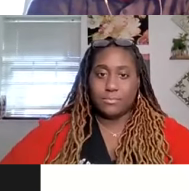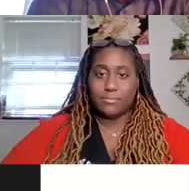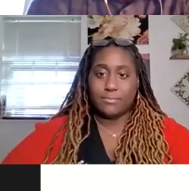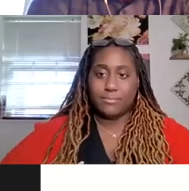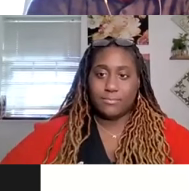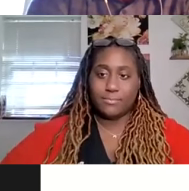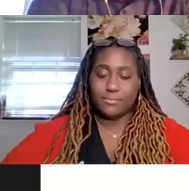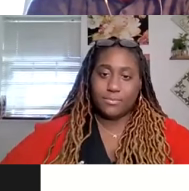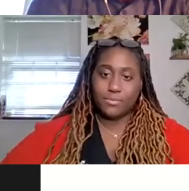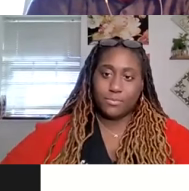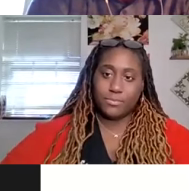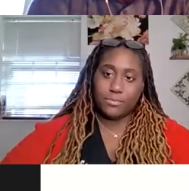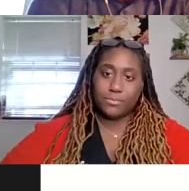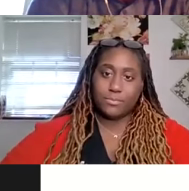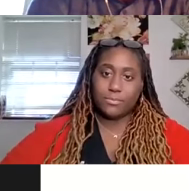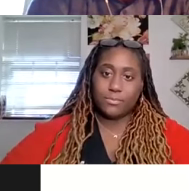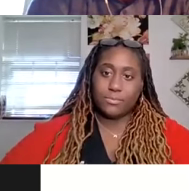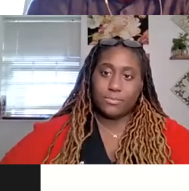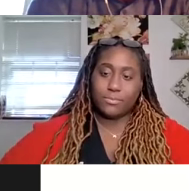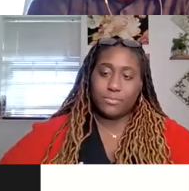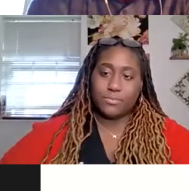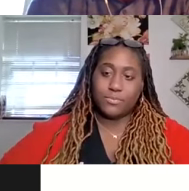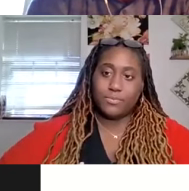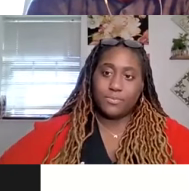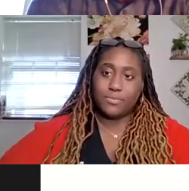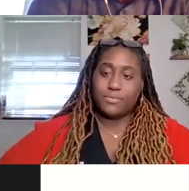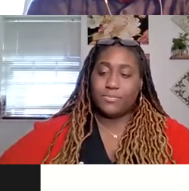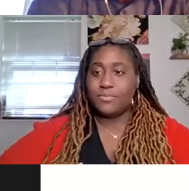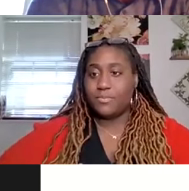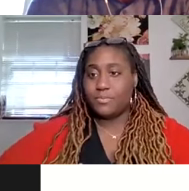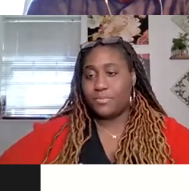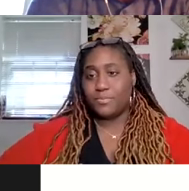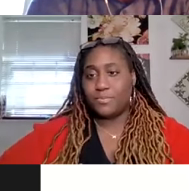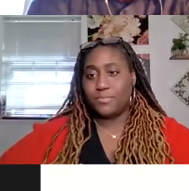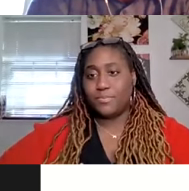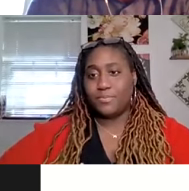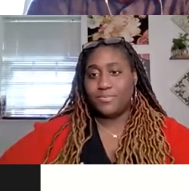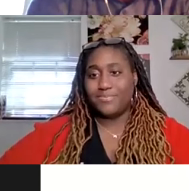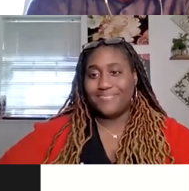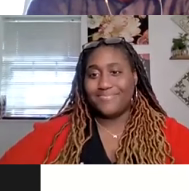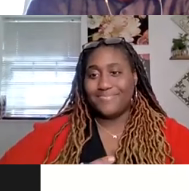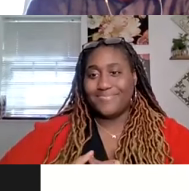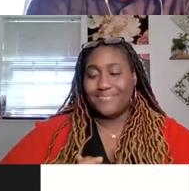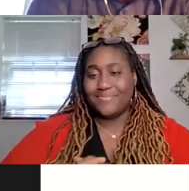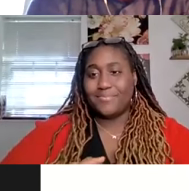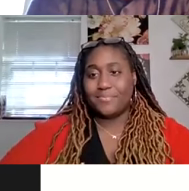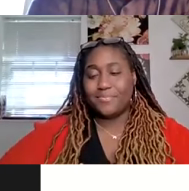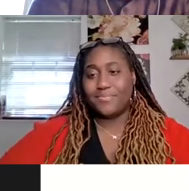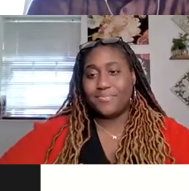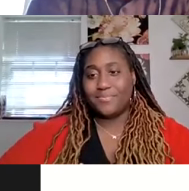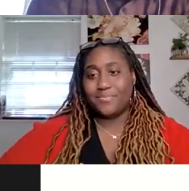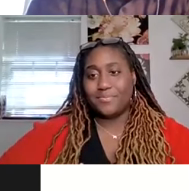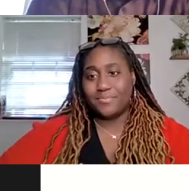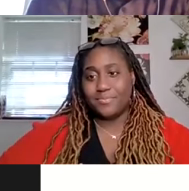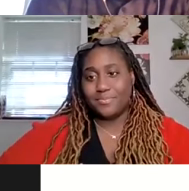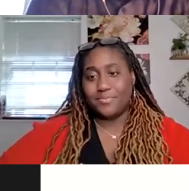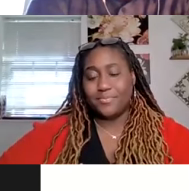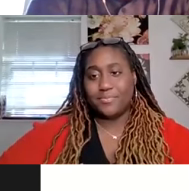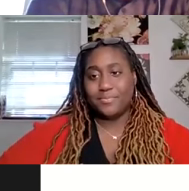start locally with your community. Who is doing diversity, equity, and inclusion work in your community? Yes, you can Google an inventory. You will find